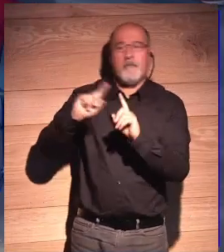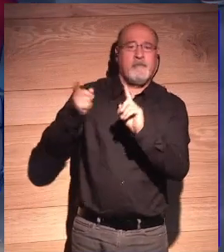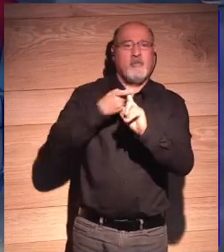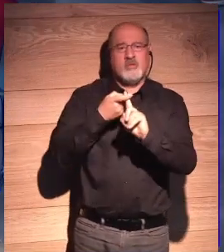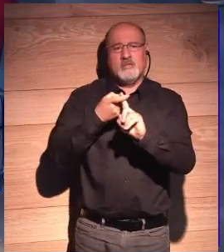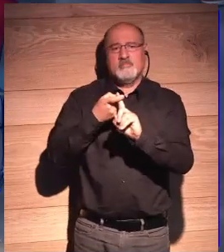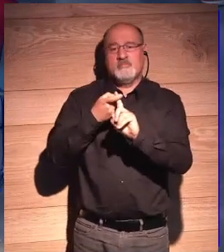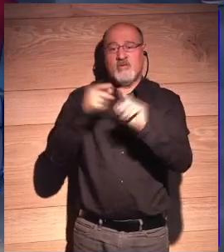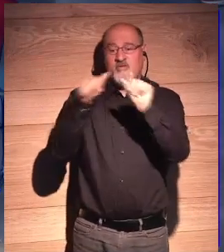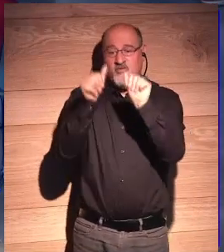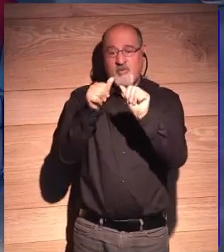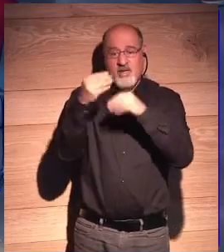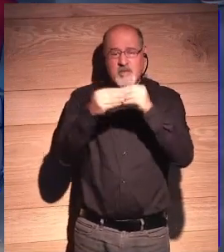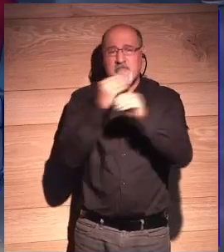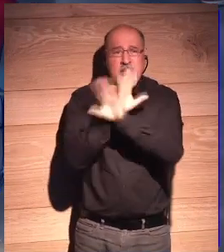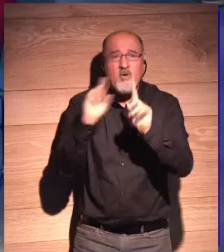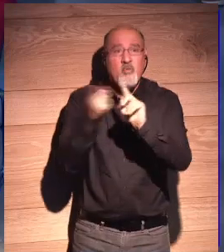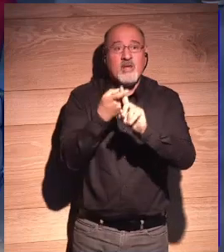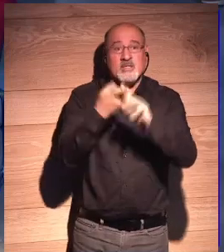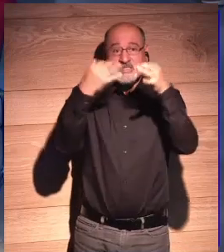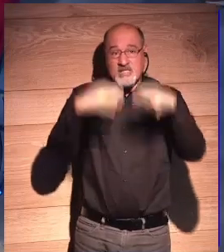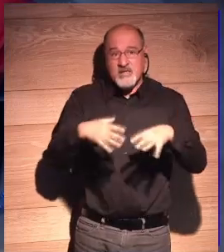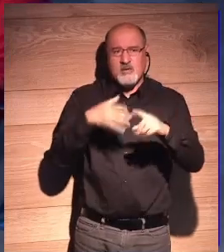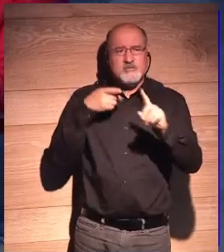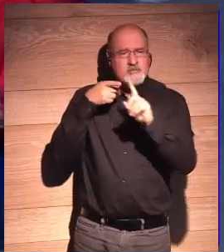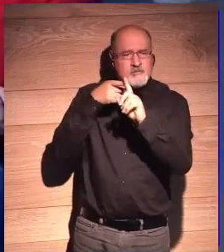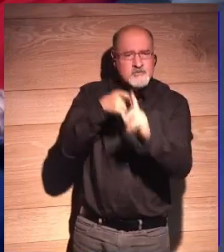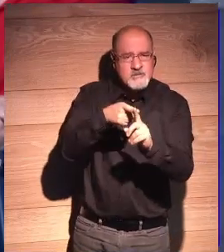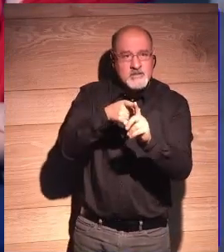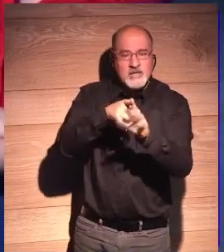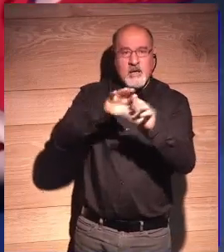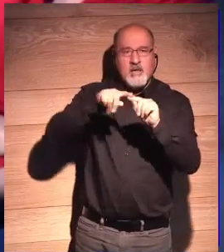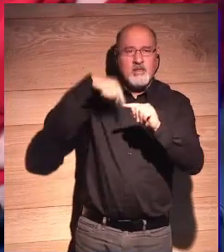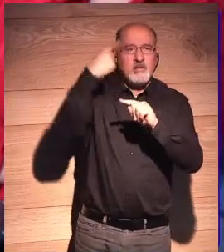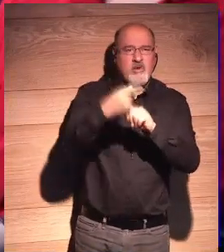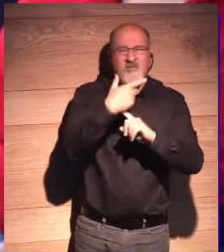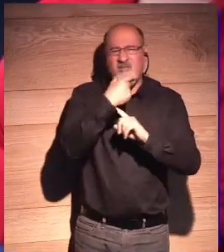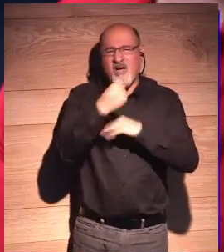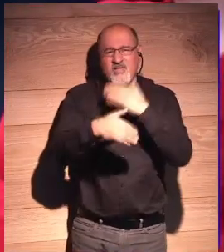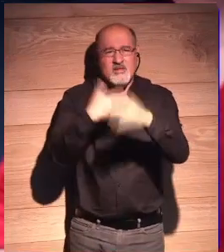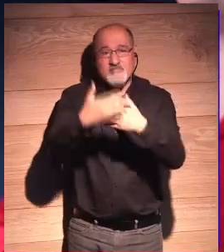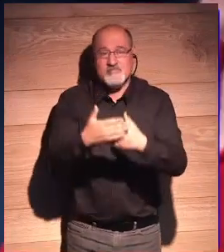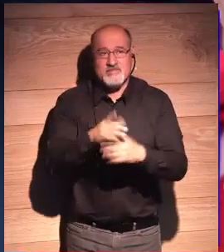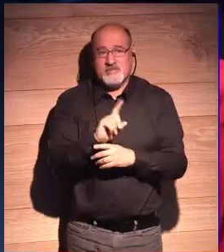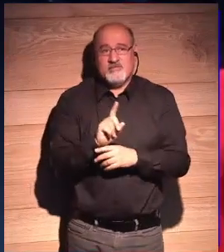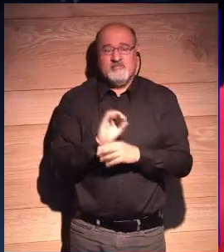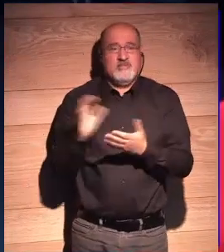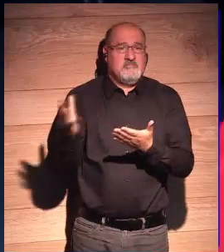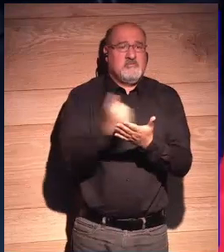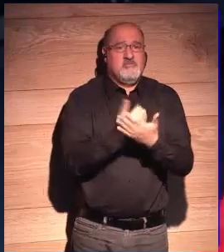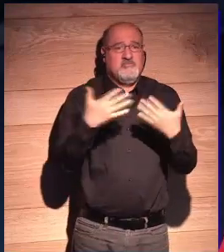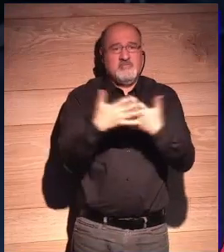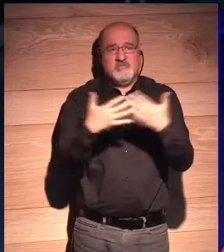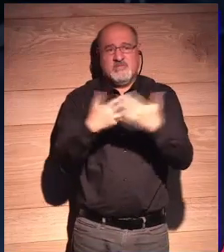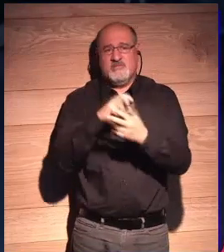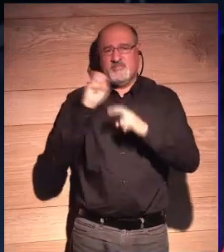it'll be be fun and easy. And so every single book I do, I'm like, I'm going to script out